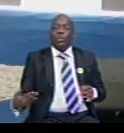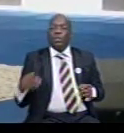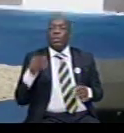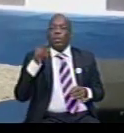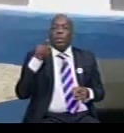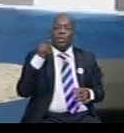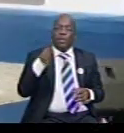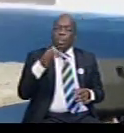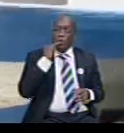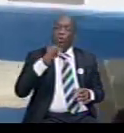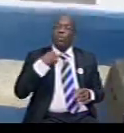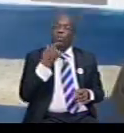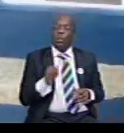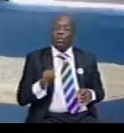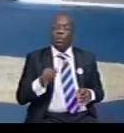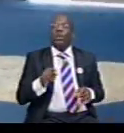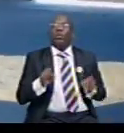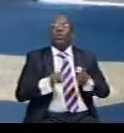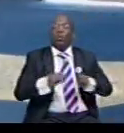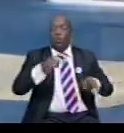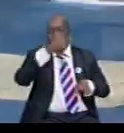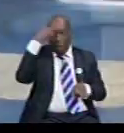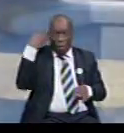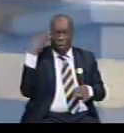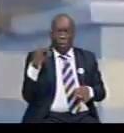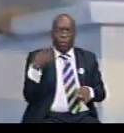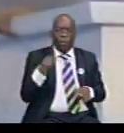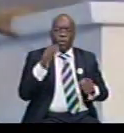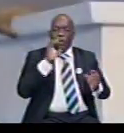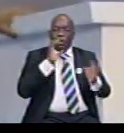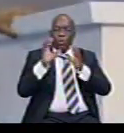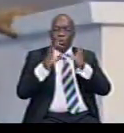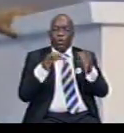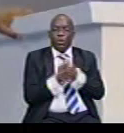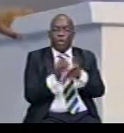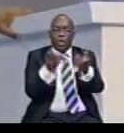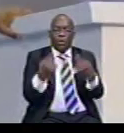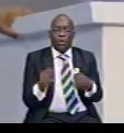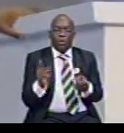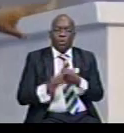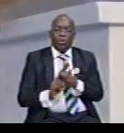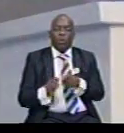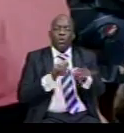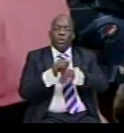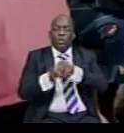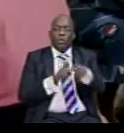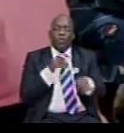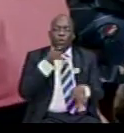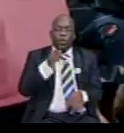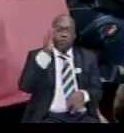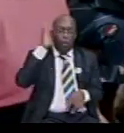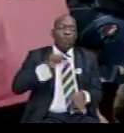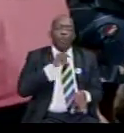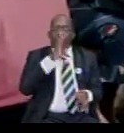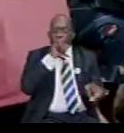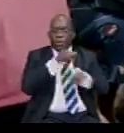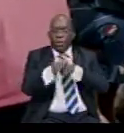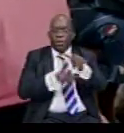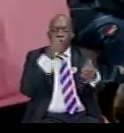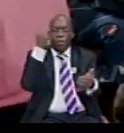because of the communication that come to deceive. You will not be deceived. Speaking lies in